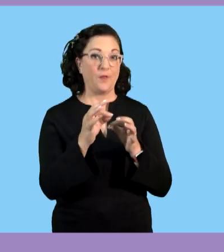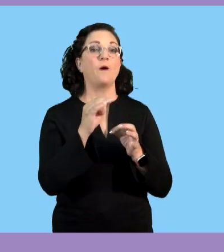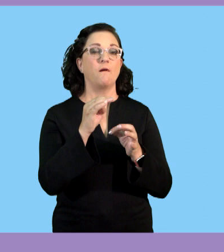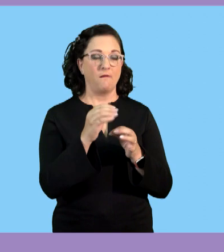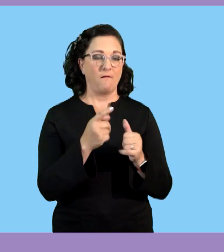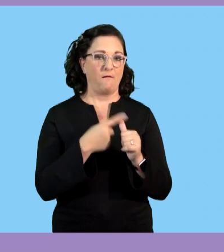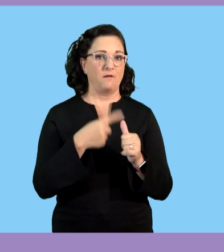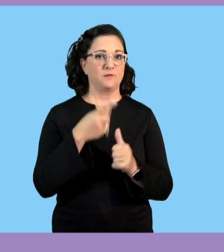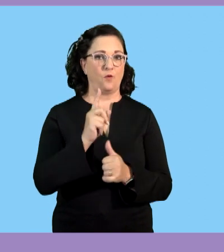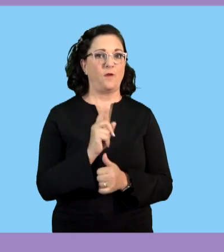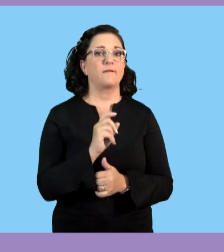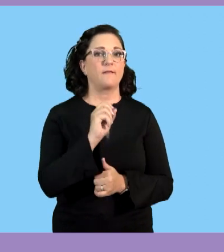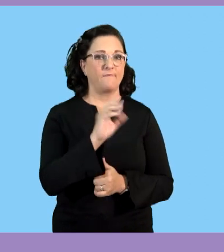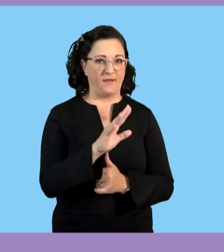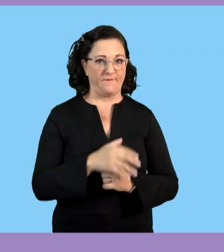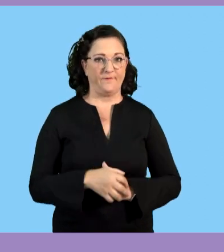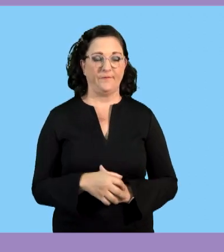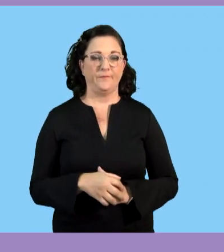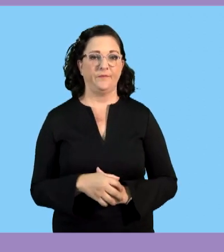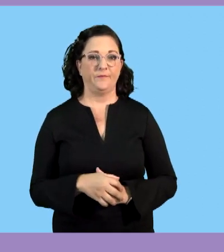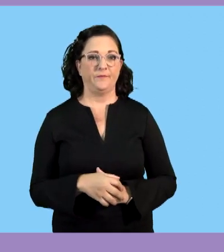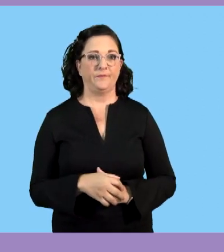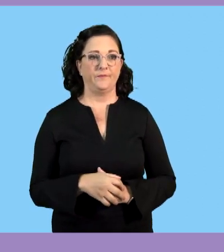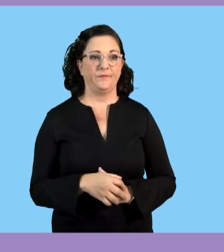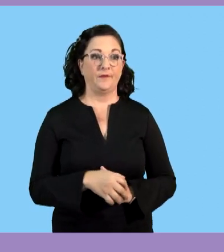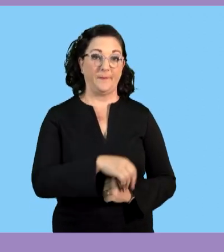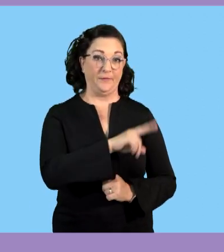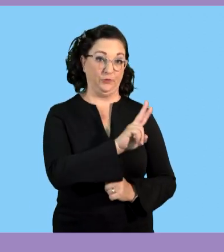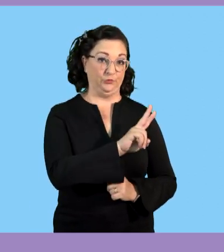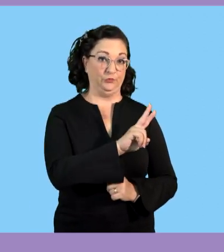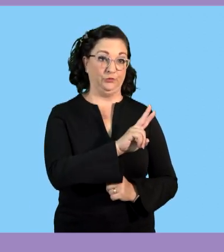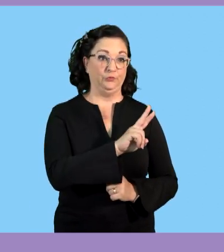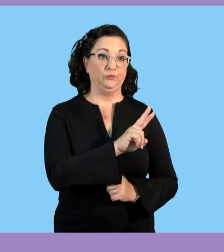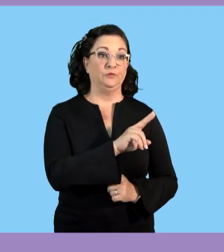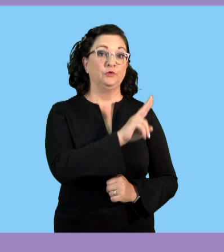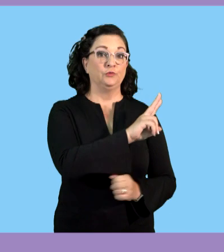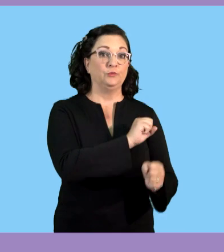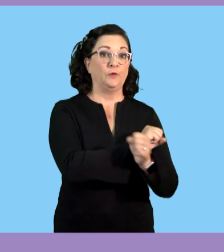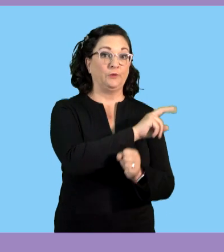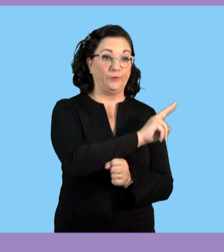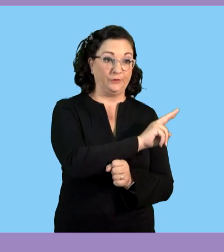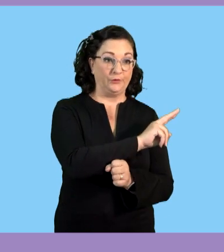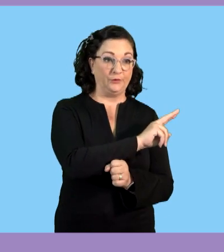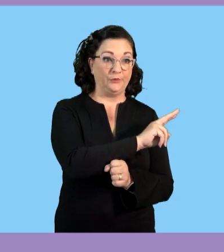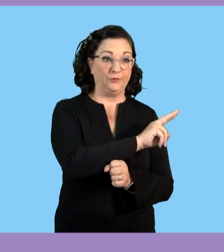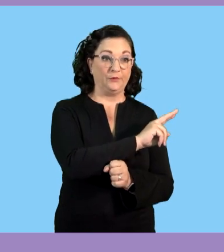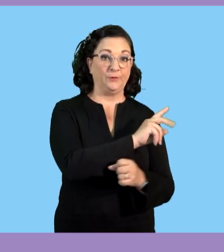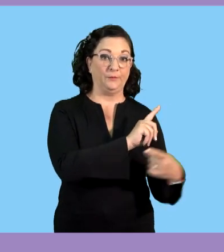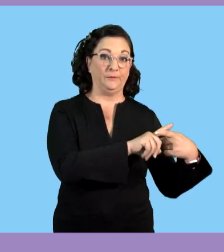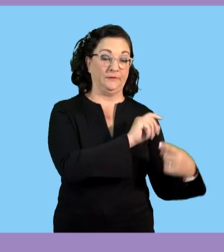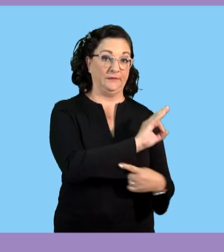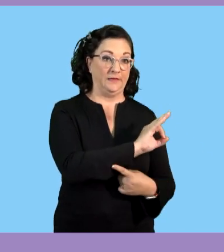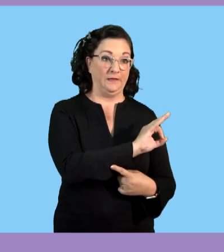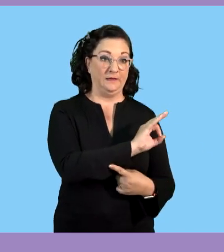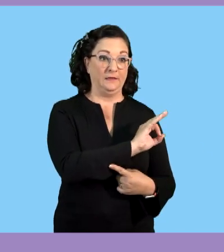substituting 1 results in 5 as an answer. If we substitute 2, that will be 2 multiplied by 2, and then when we